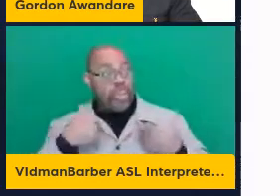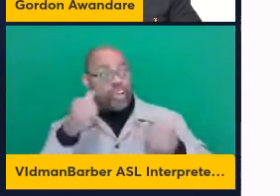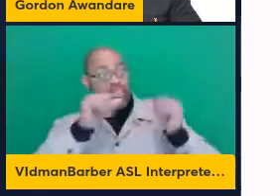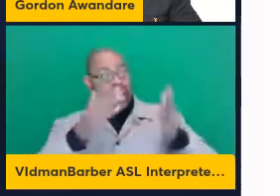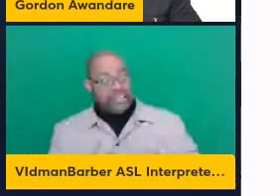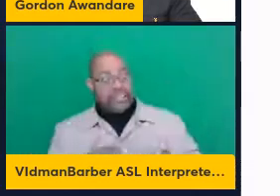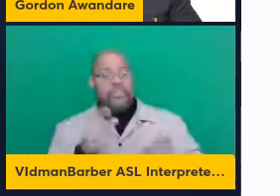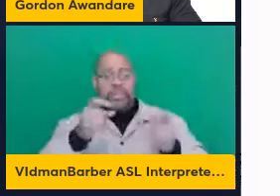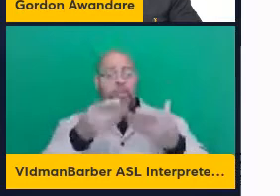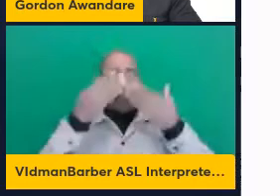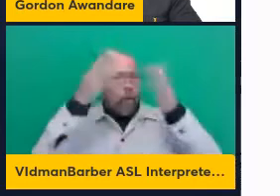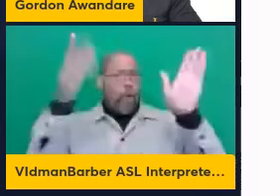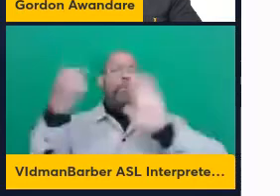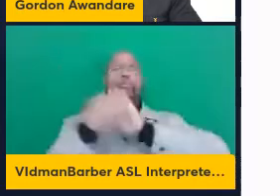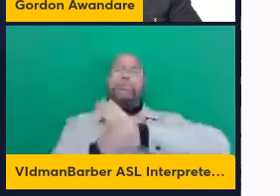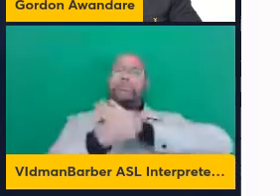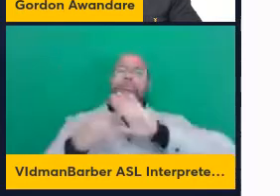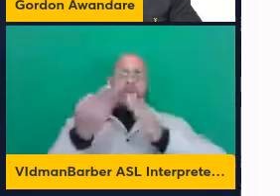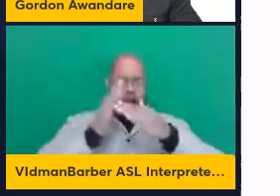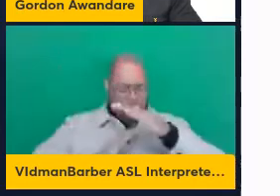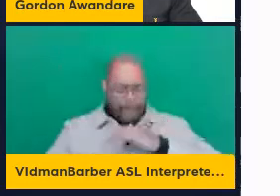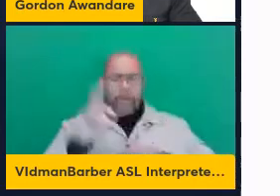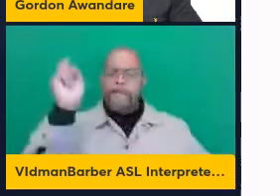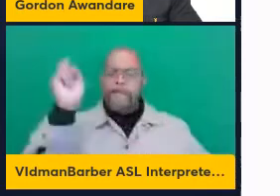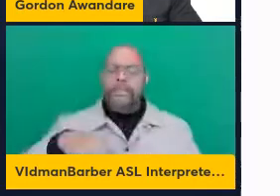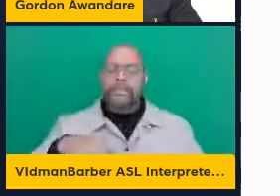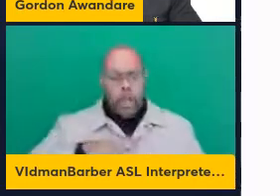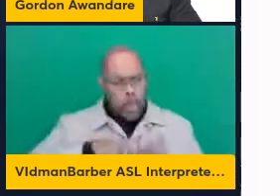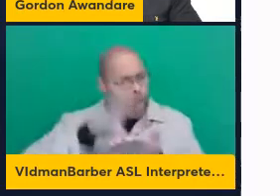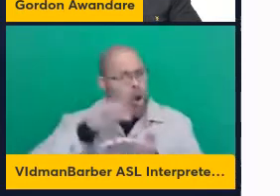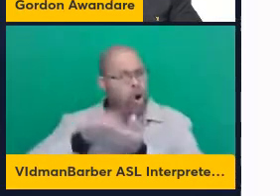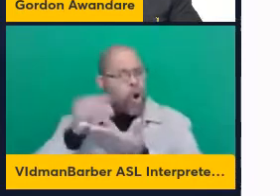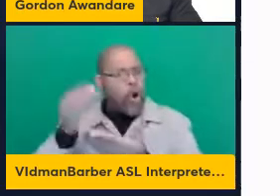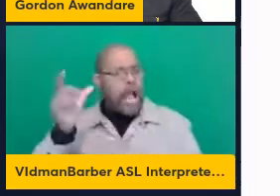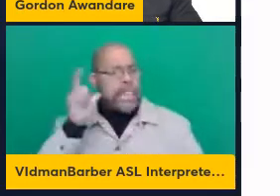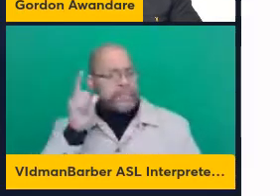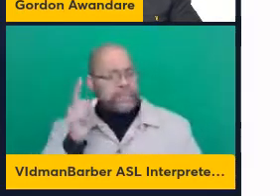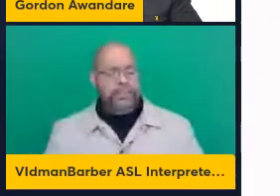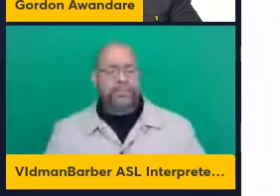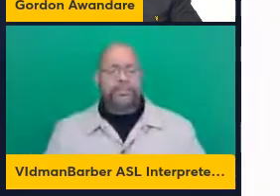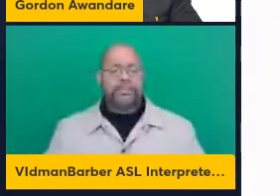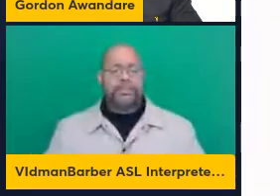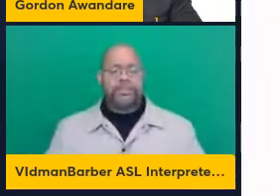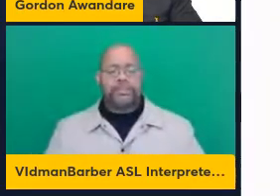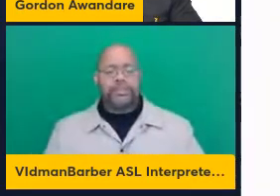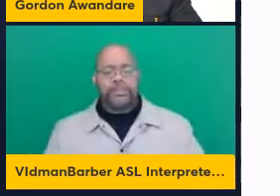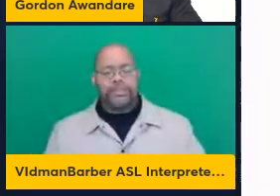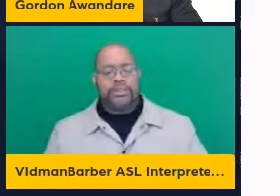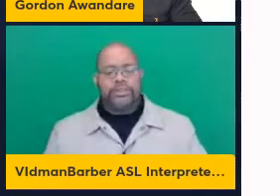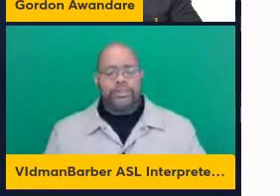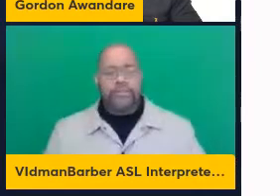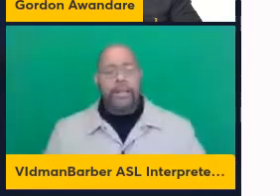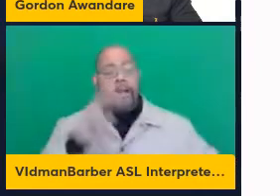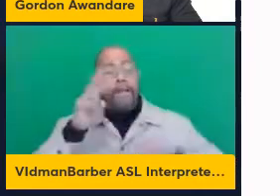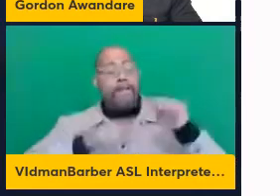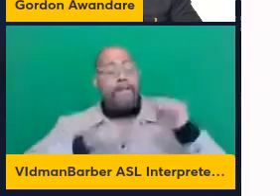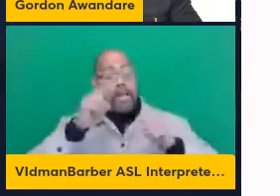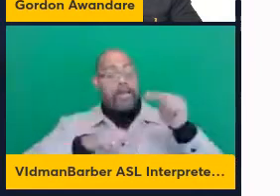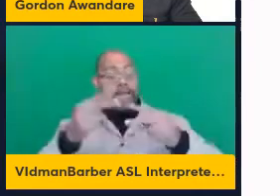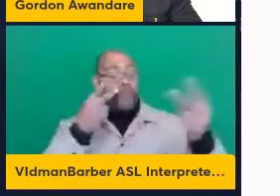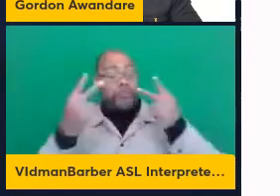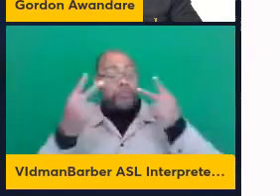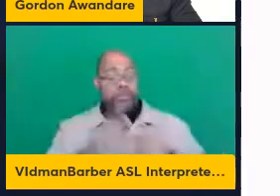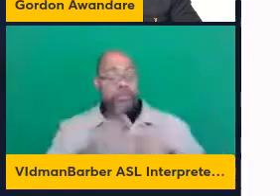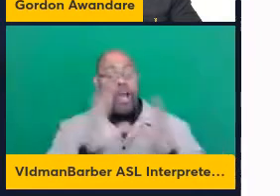you need to be humble enough to learn and to listen. So you have to build your visibility.